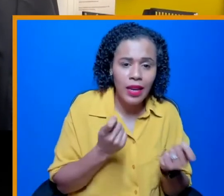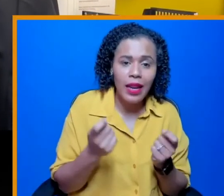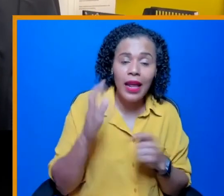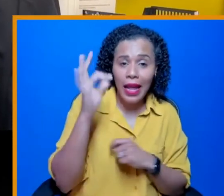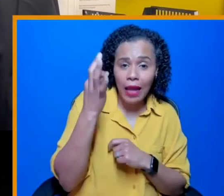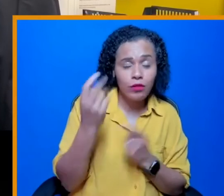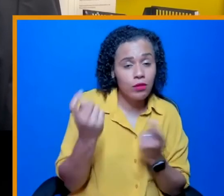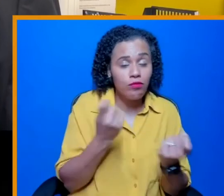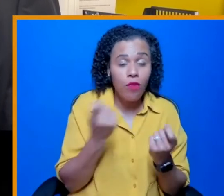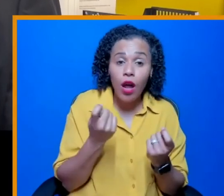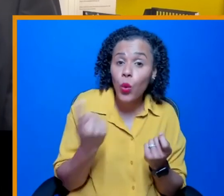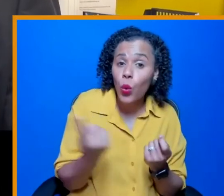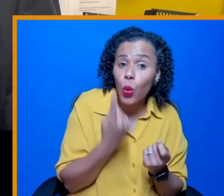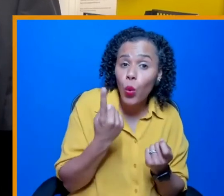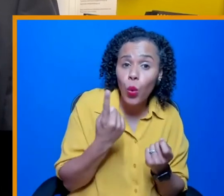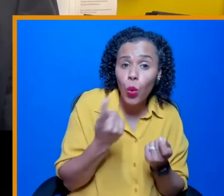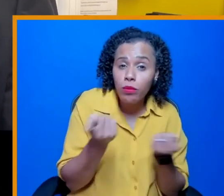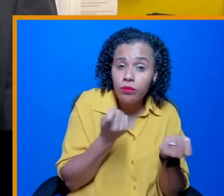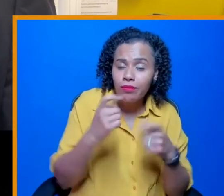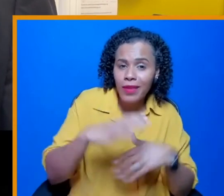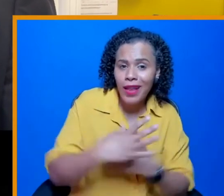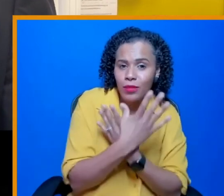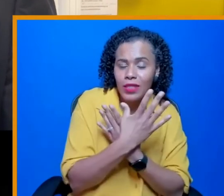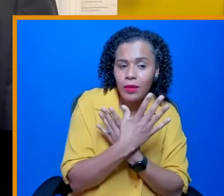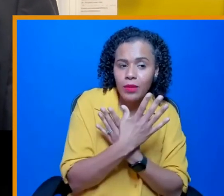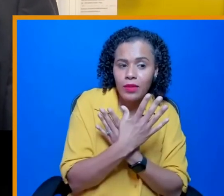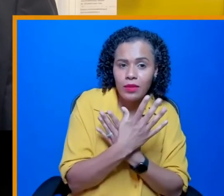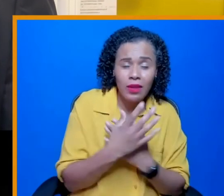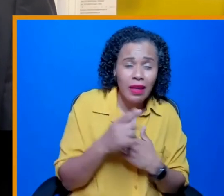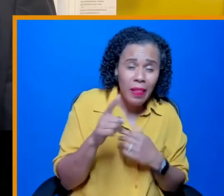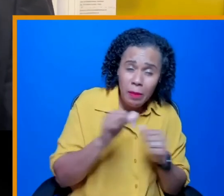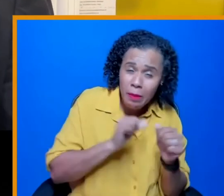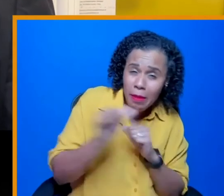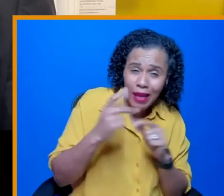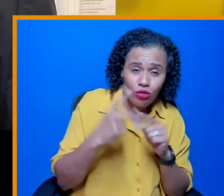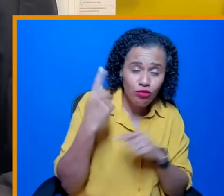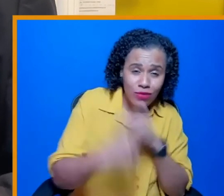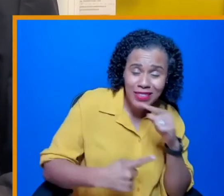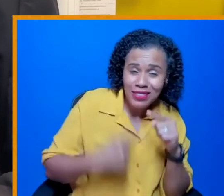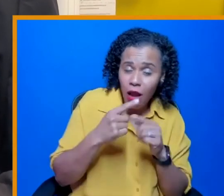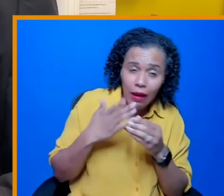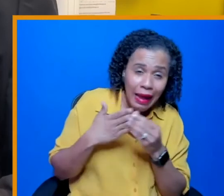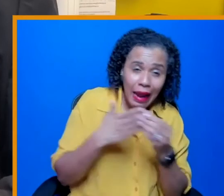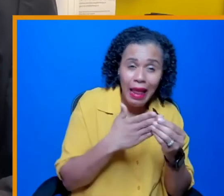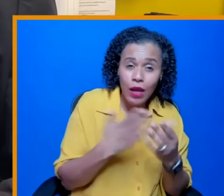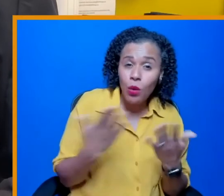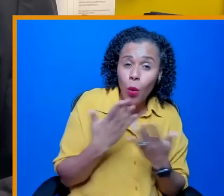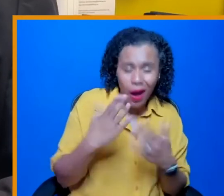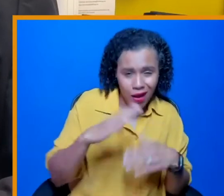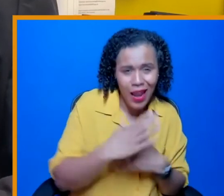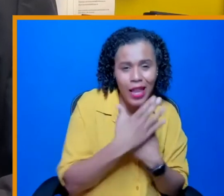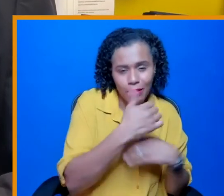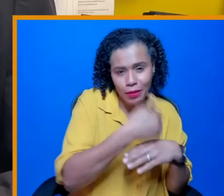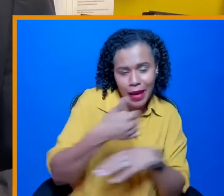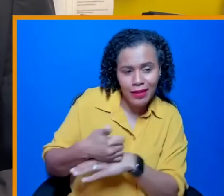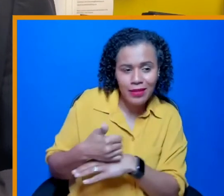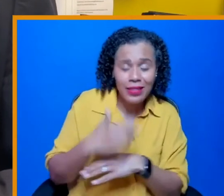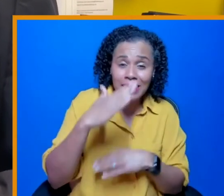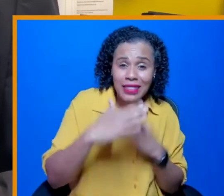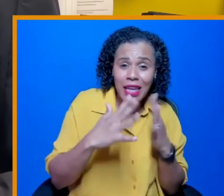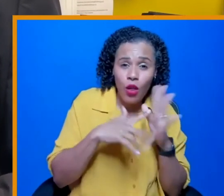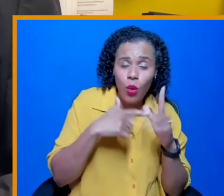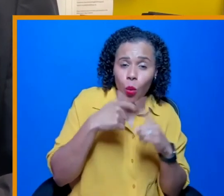4 out of the 5 councils with the best recycling rates are Lib Dem led. In South Lakelands, the Lib Dems are building